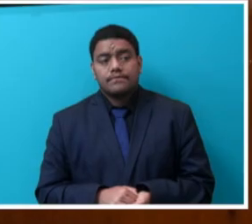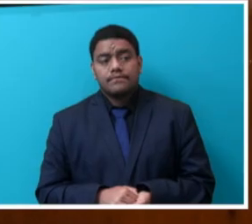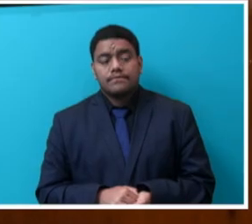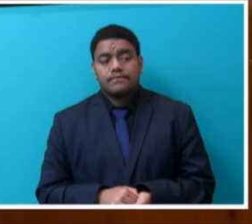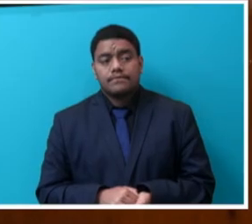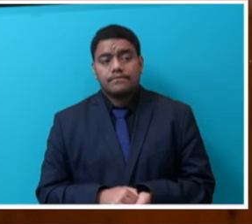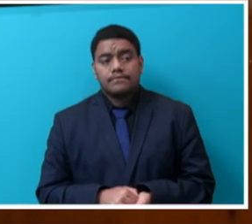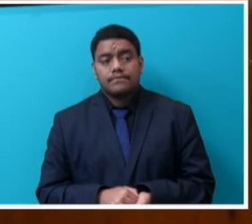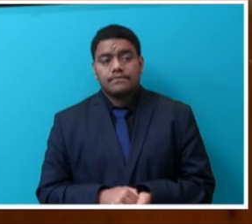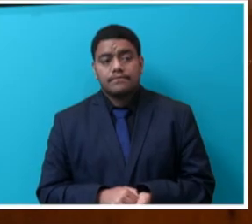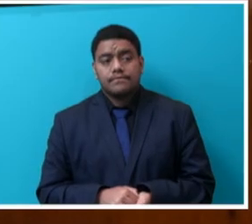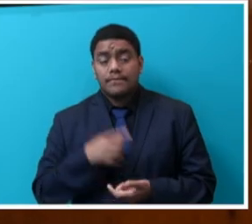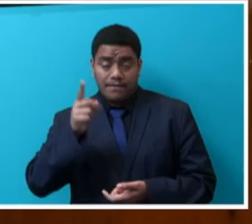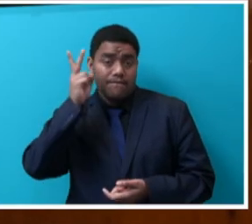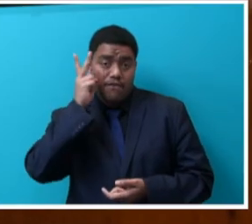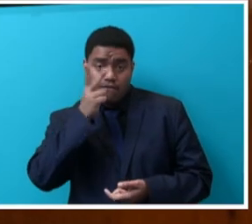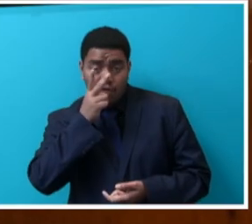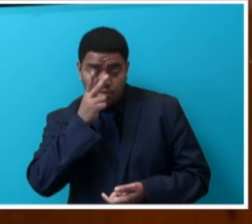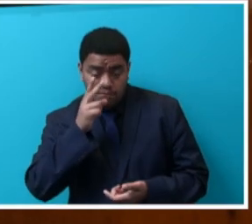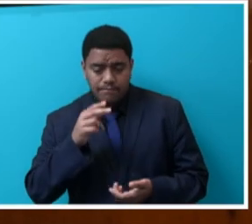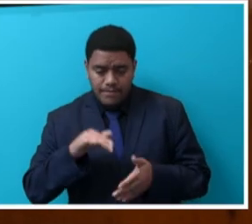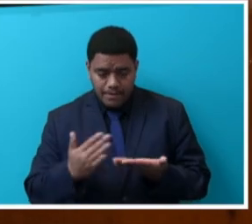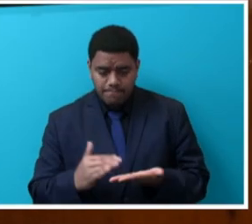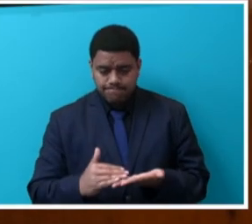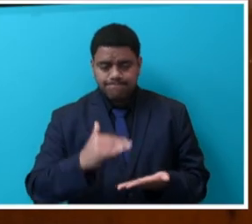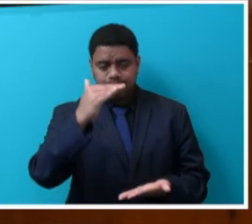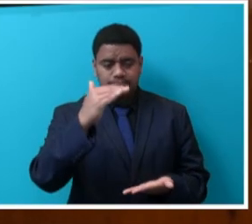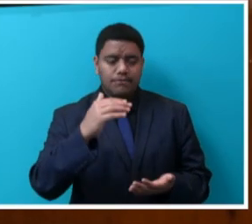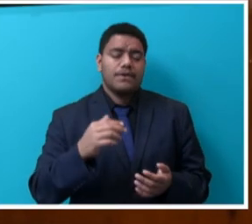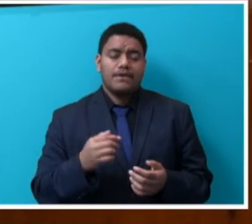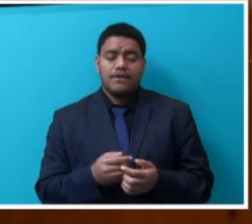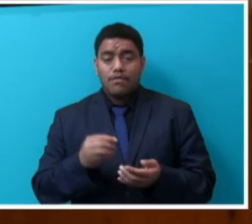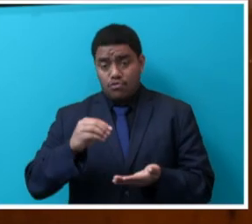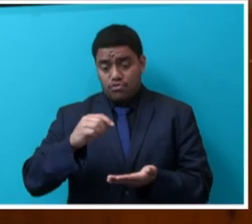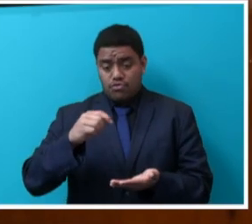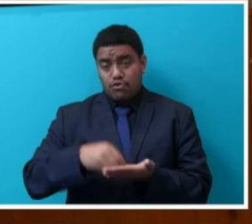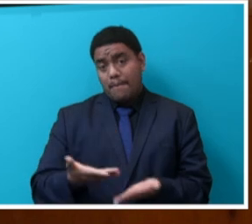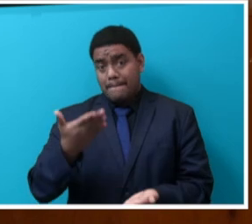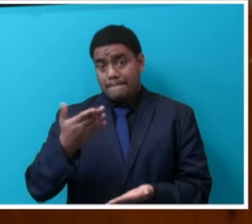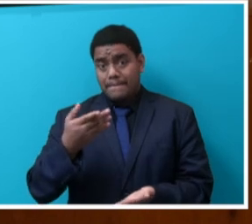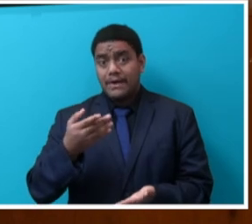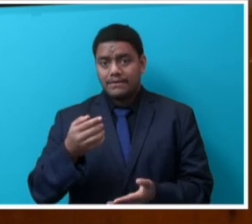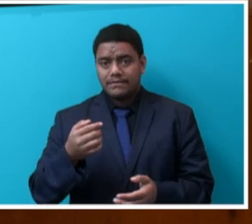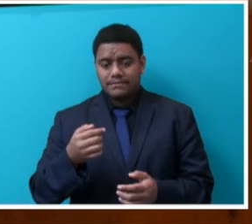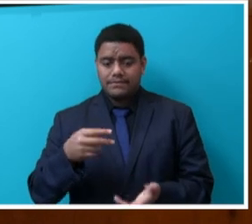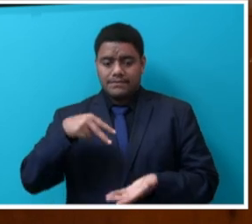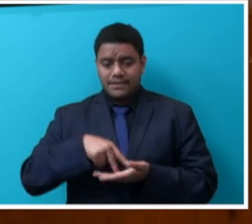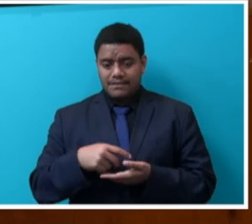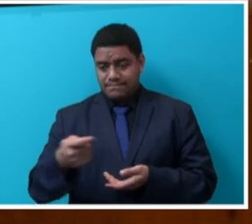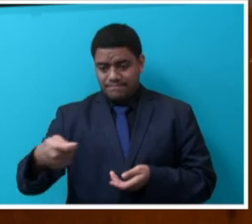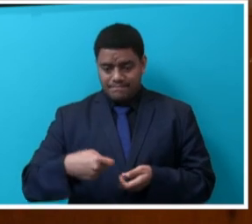add to that, Vodafone has increased agent margins from e-ticketing top-up by up to